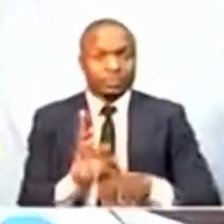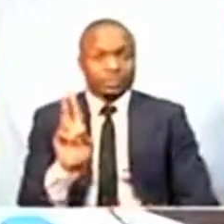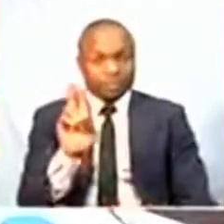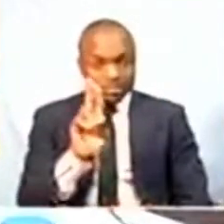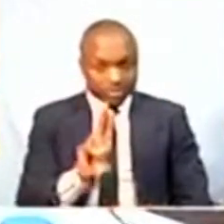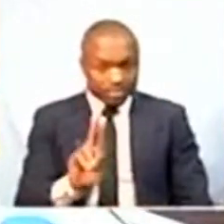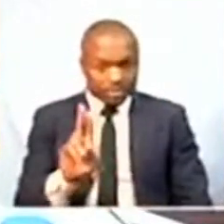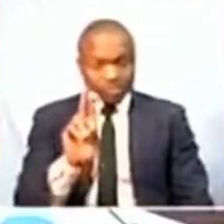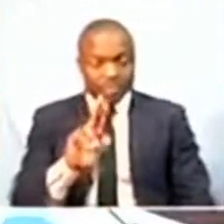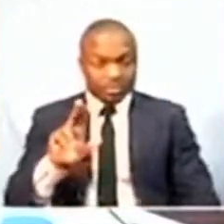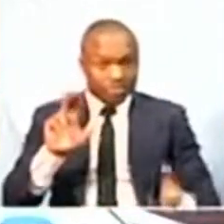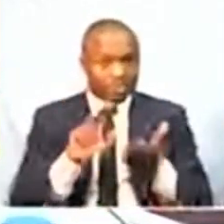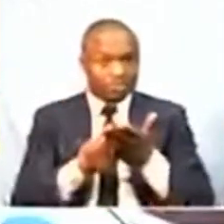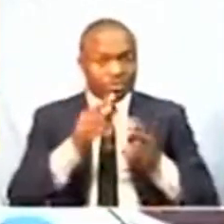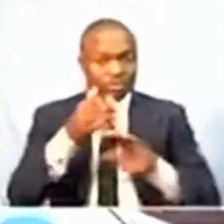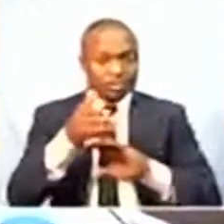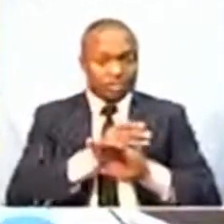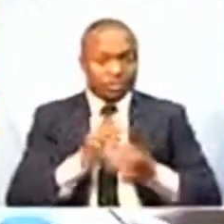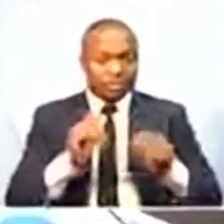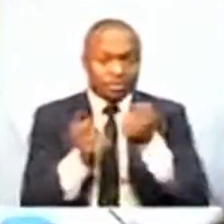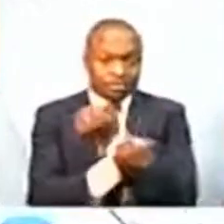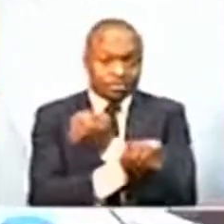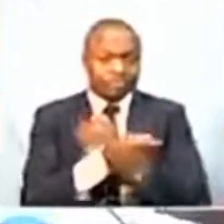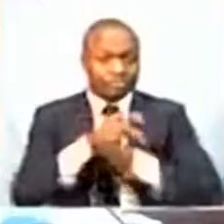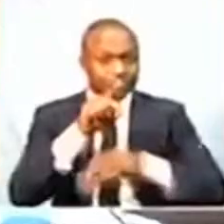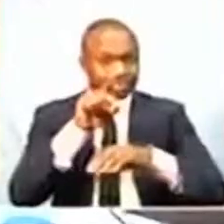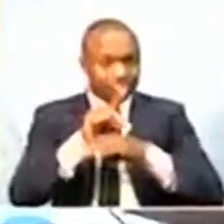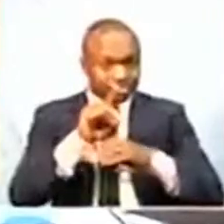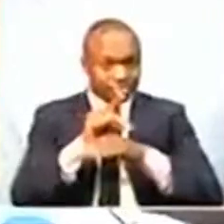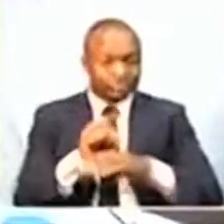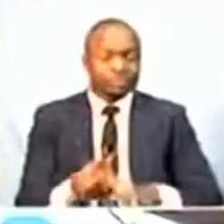approved before the change of the project.